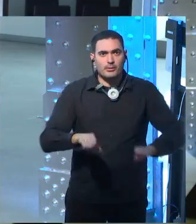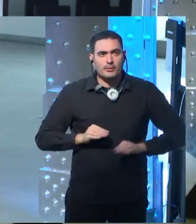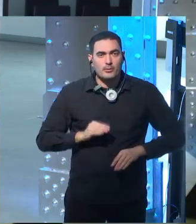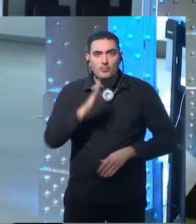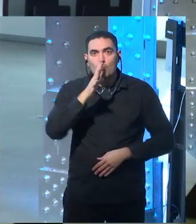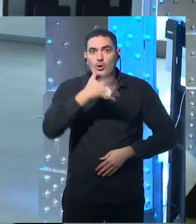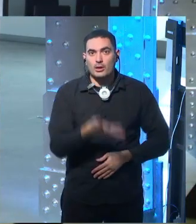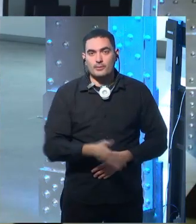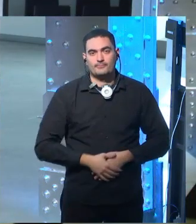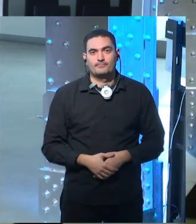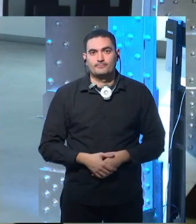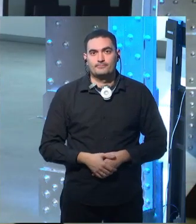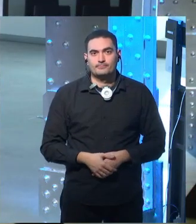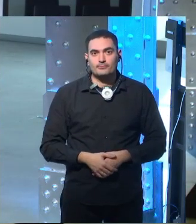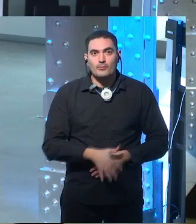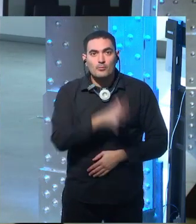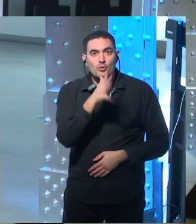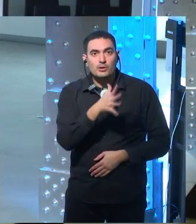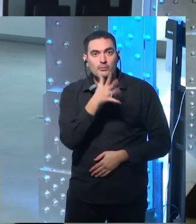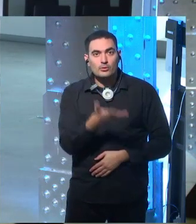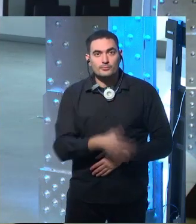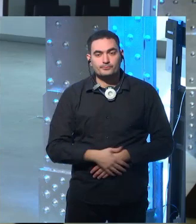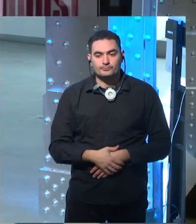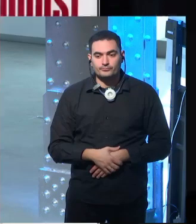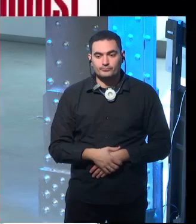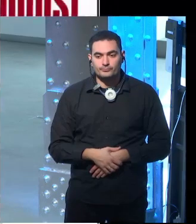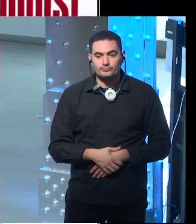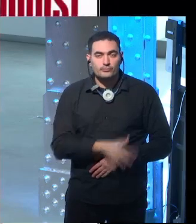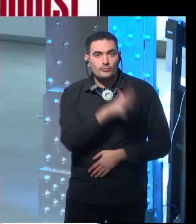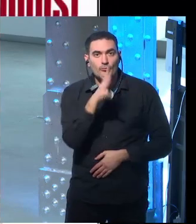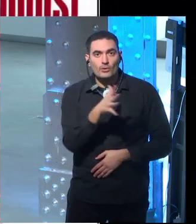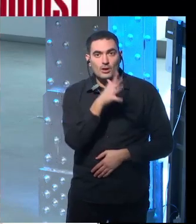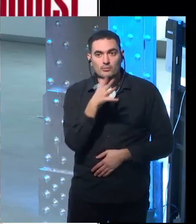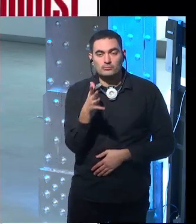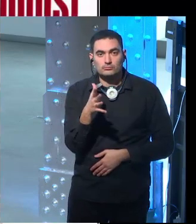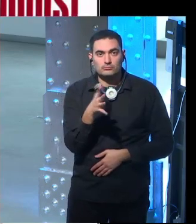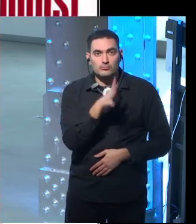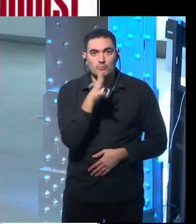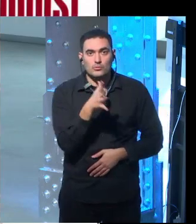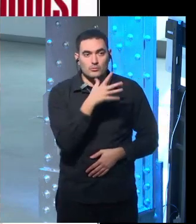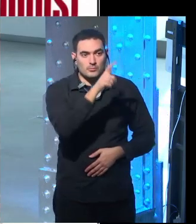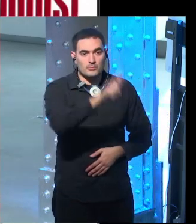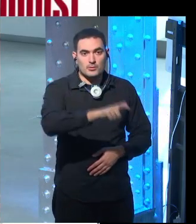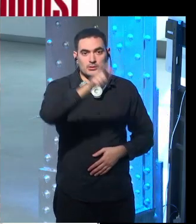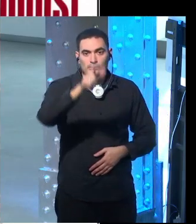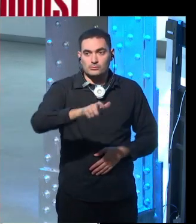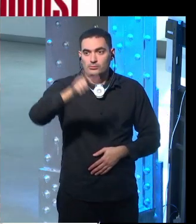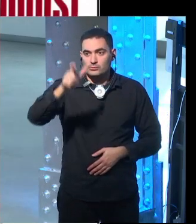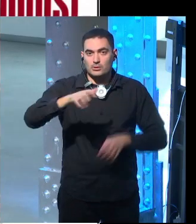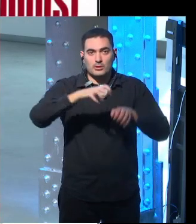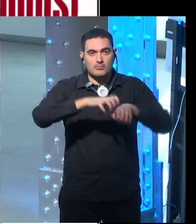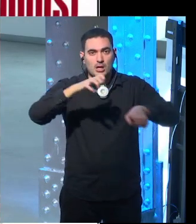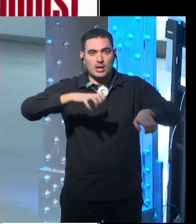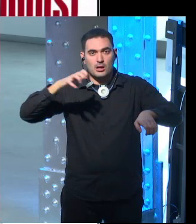the reason that most people did not agree is, well, the